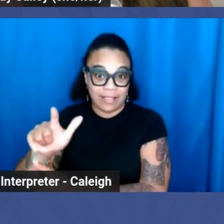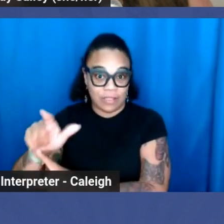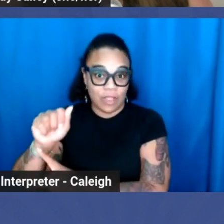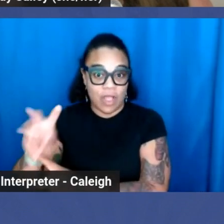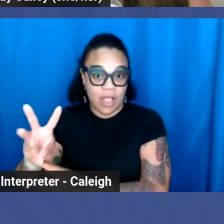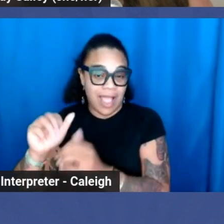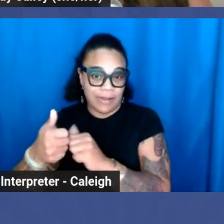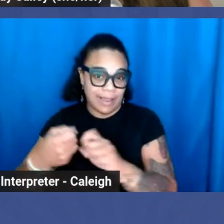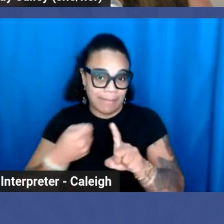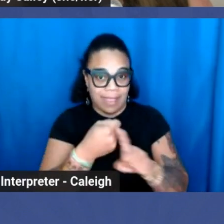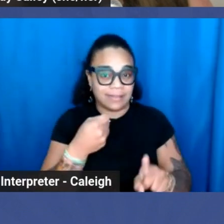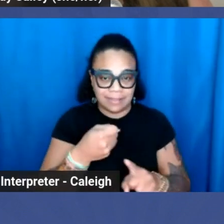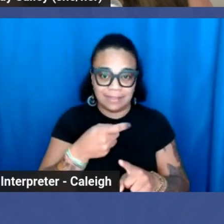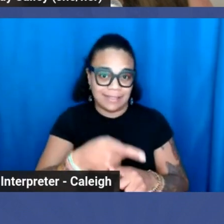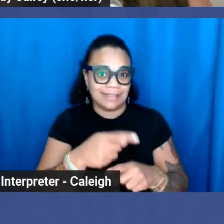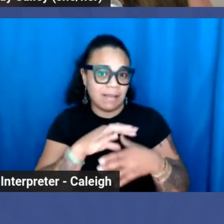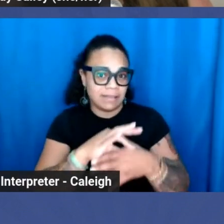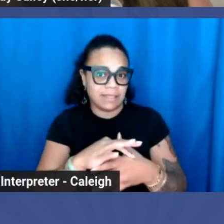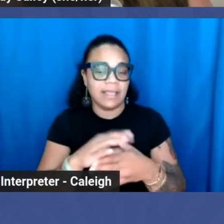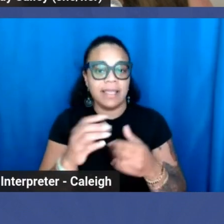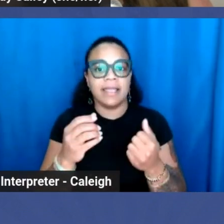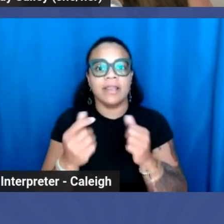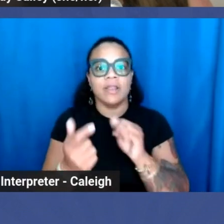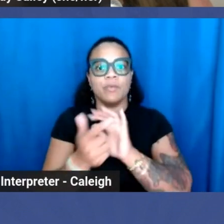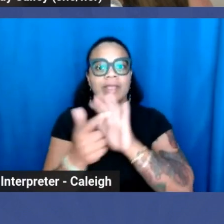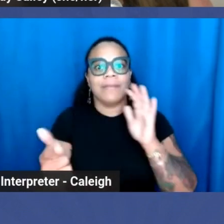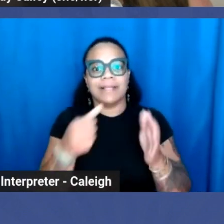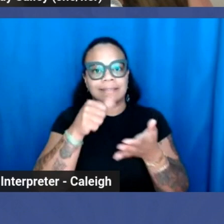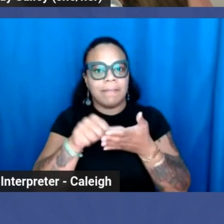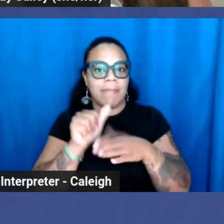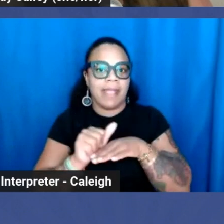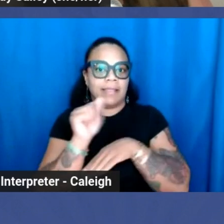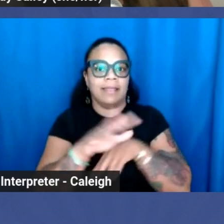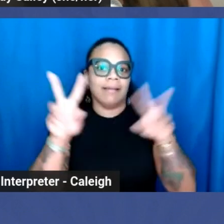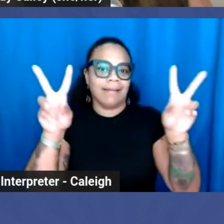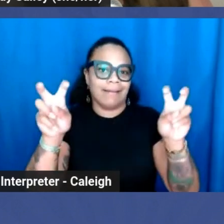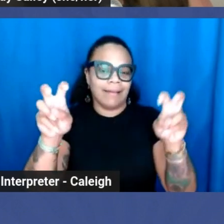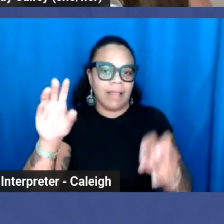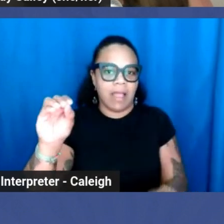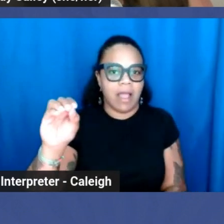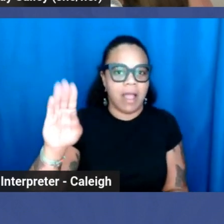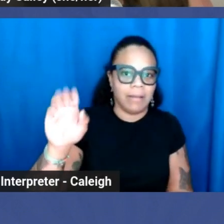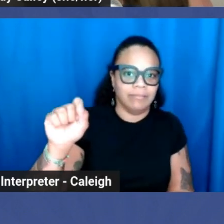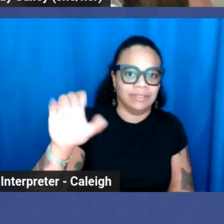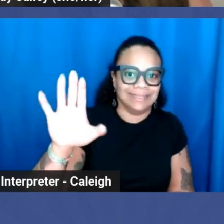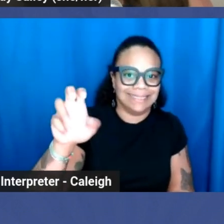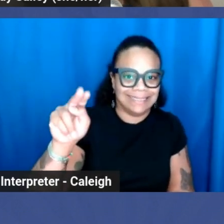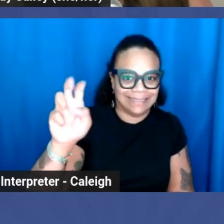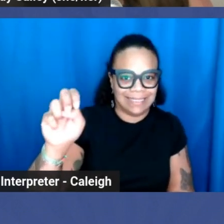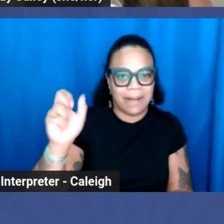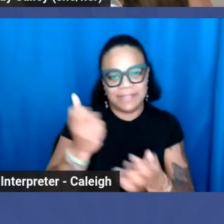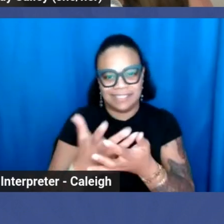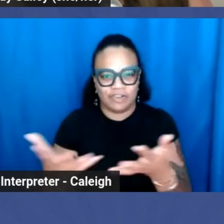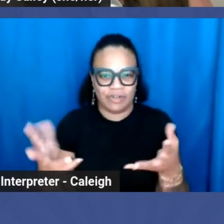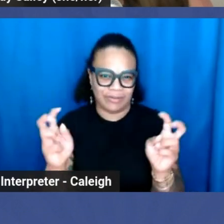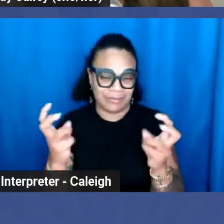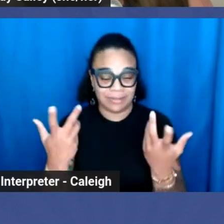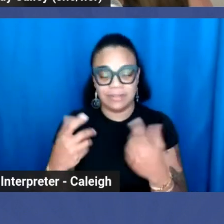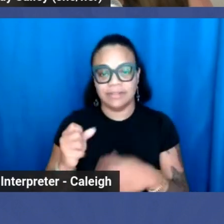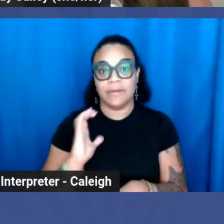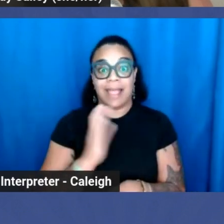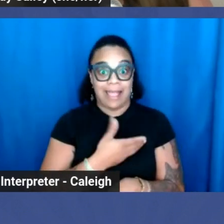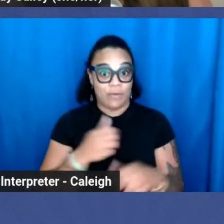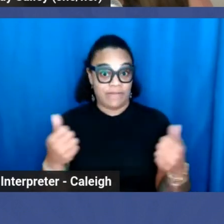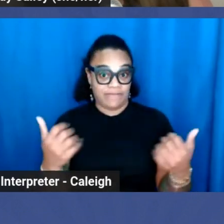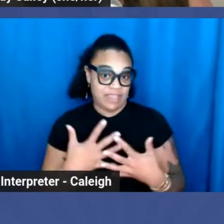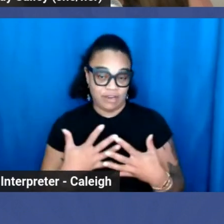it prohibits the mailing of what is deemed as obscene materials, quote unquote. So our fear